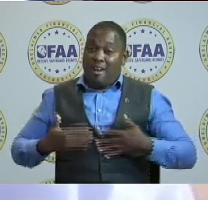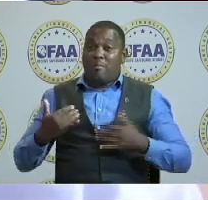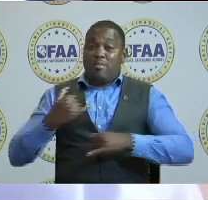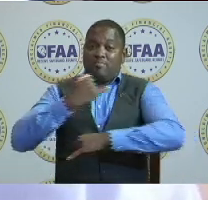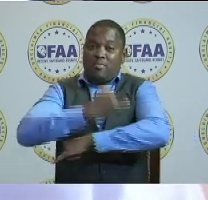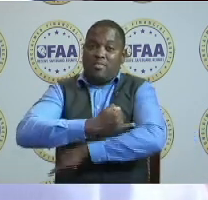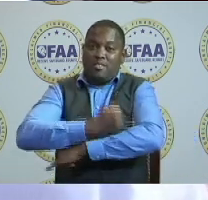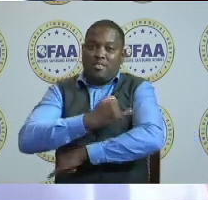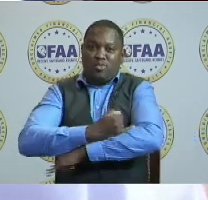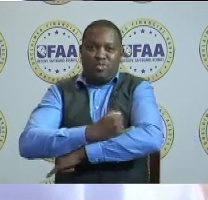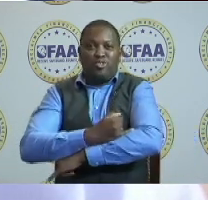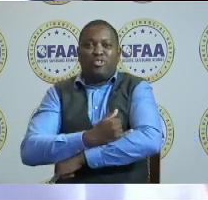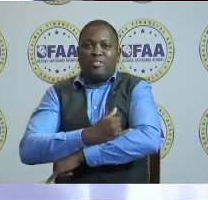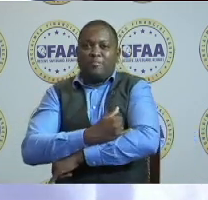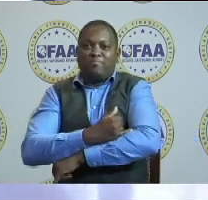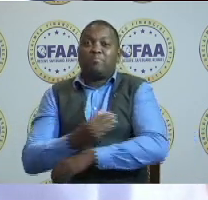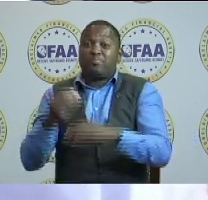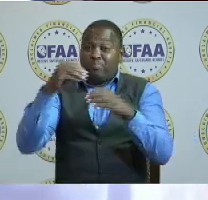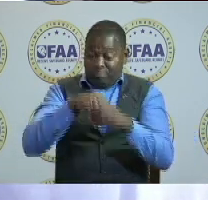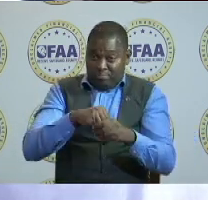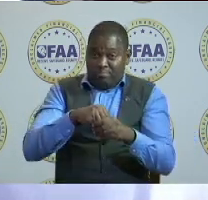was accommodated and